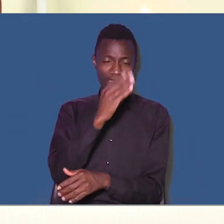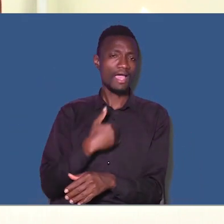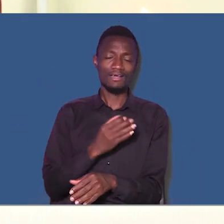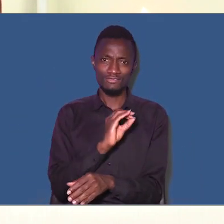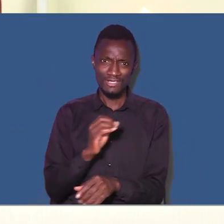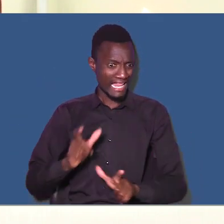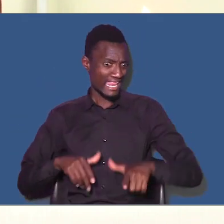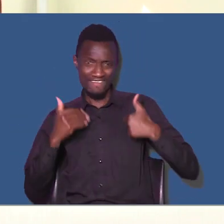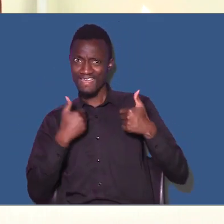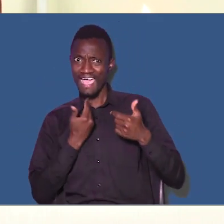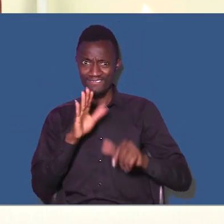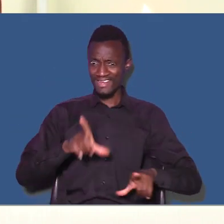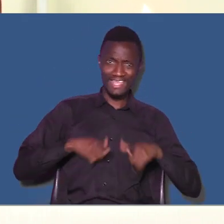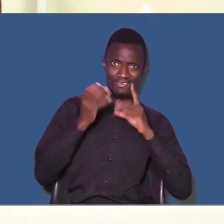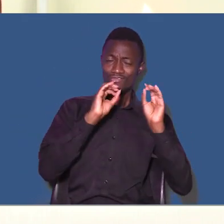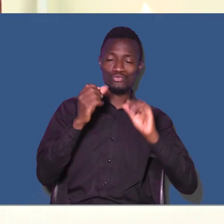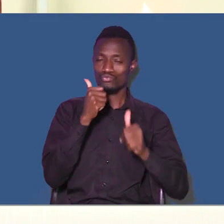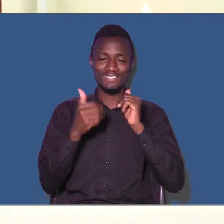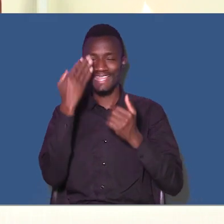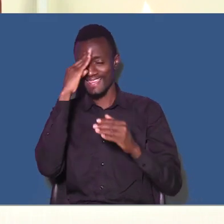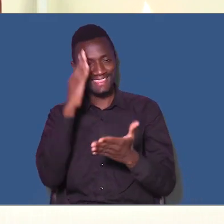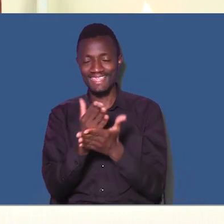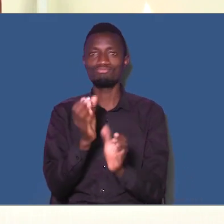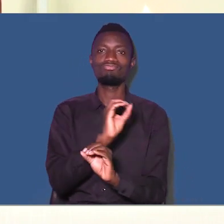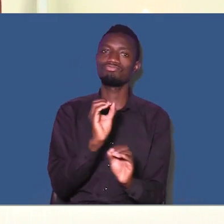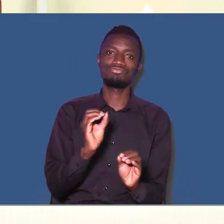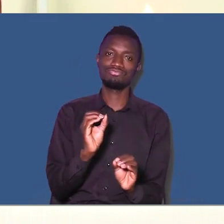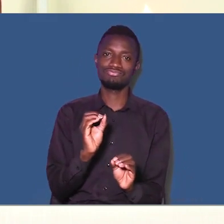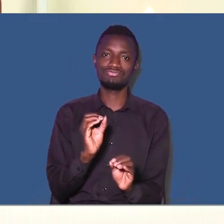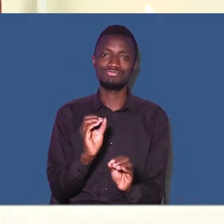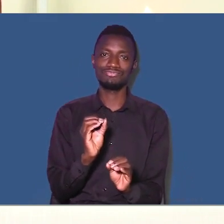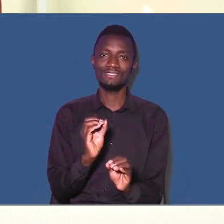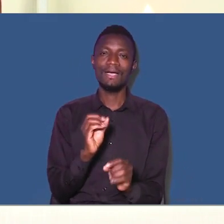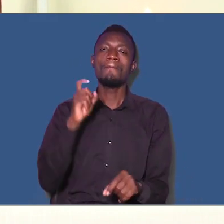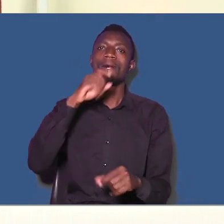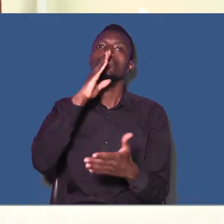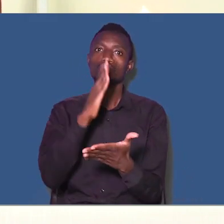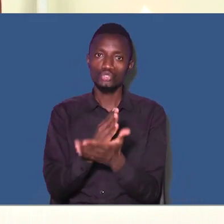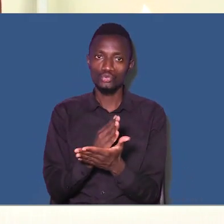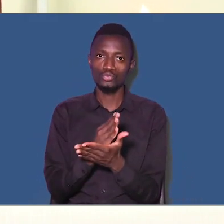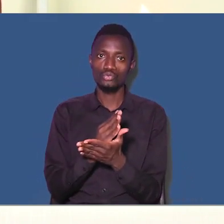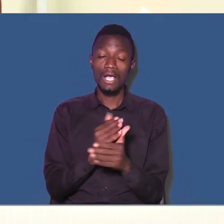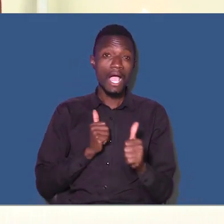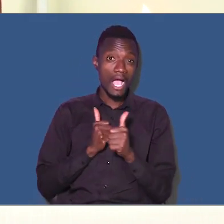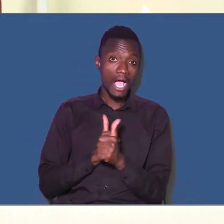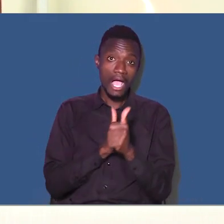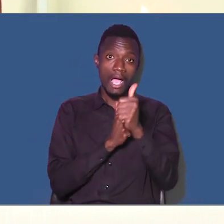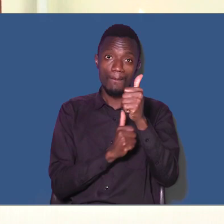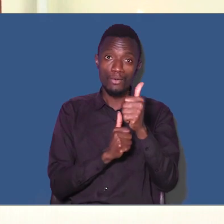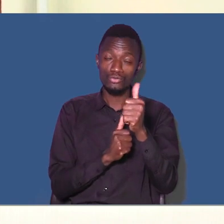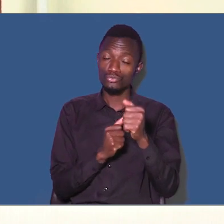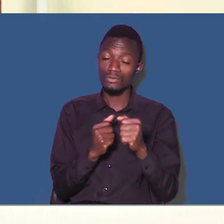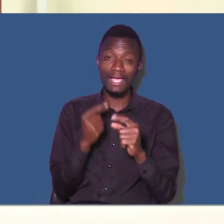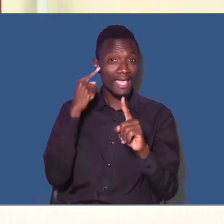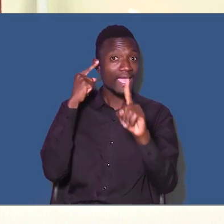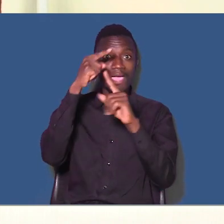or not? And in 1 John chapter 5, verse 11 to 13, the apostle is inspired to assure one of their salvation. And this is